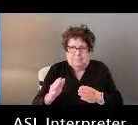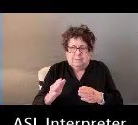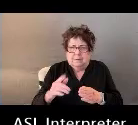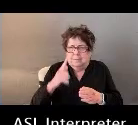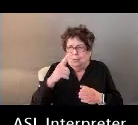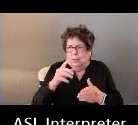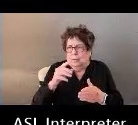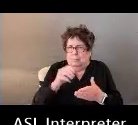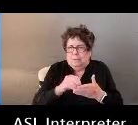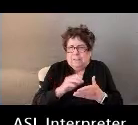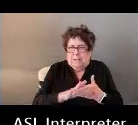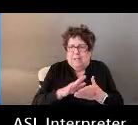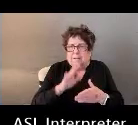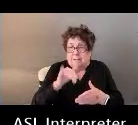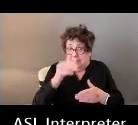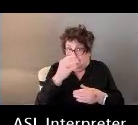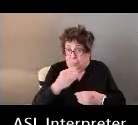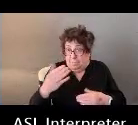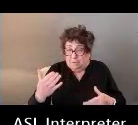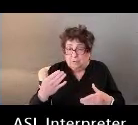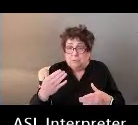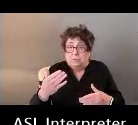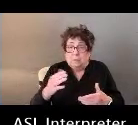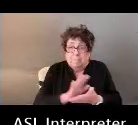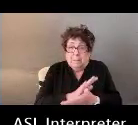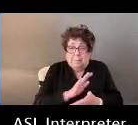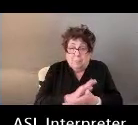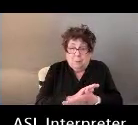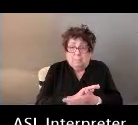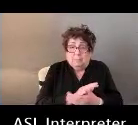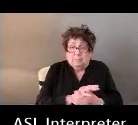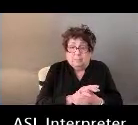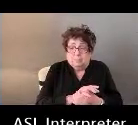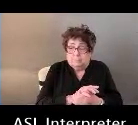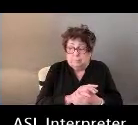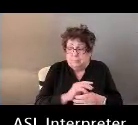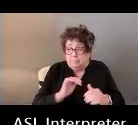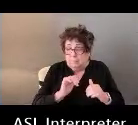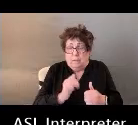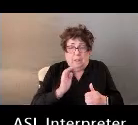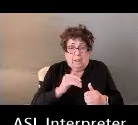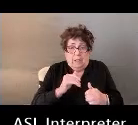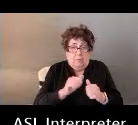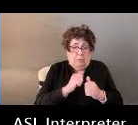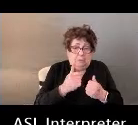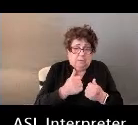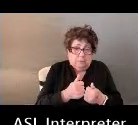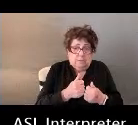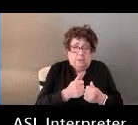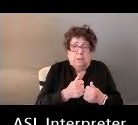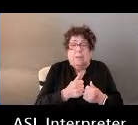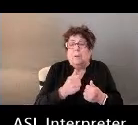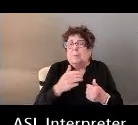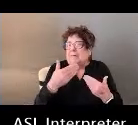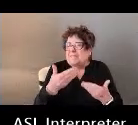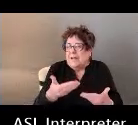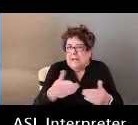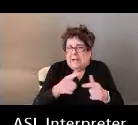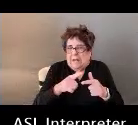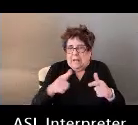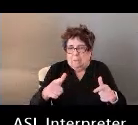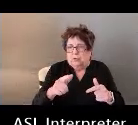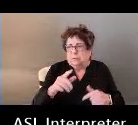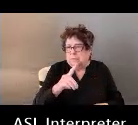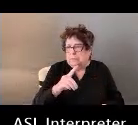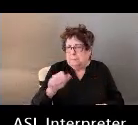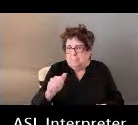commitment and how our agency was providing language and disability access services to our